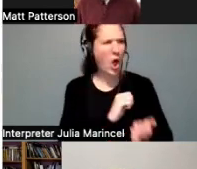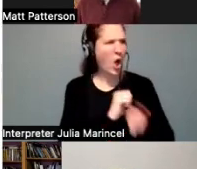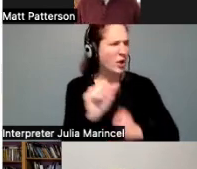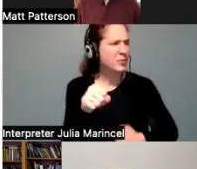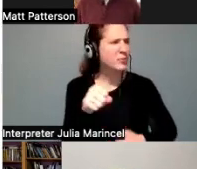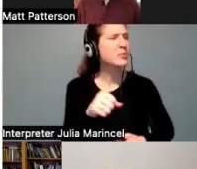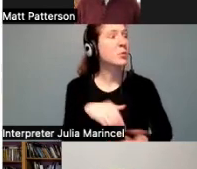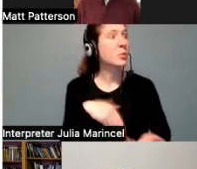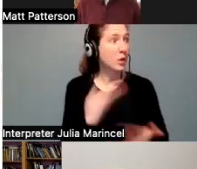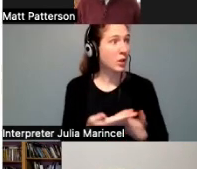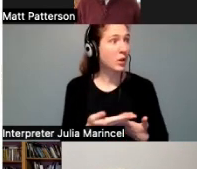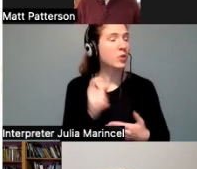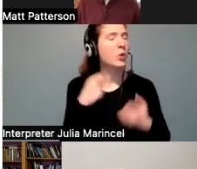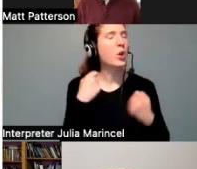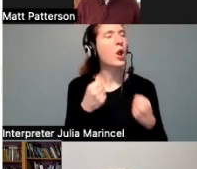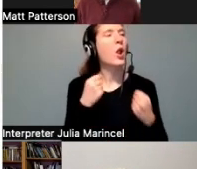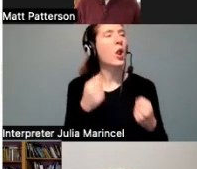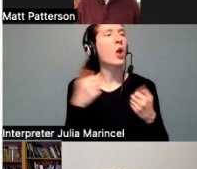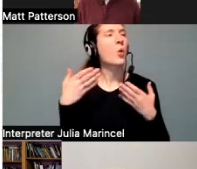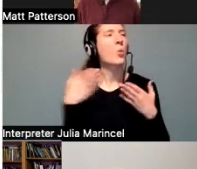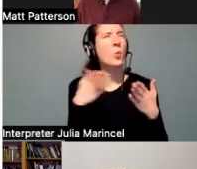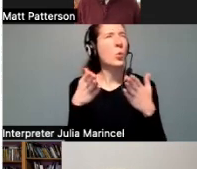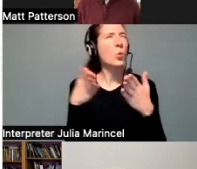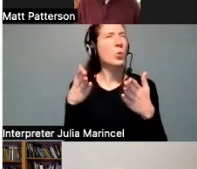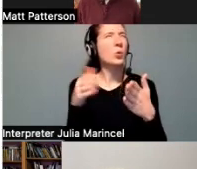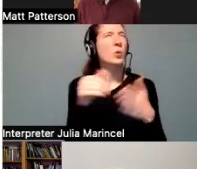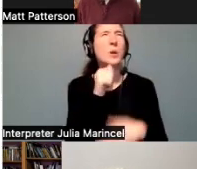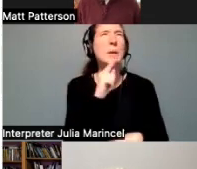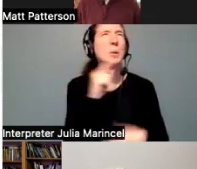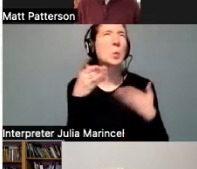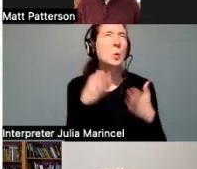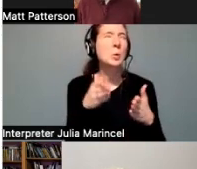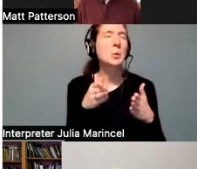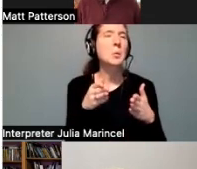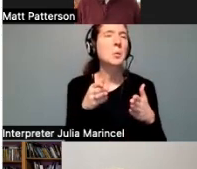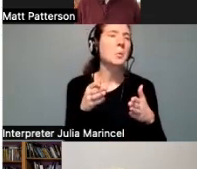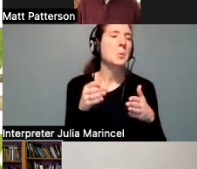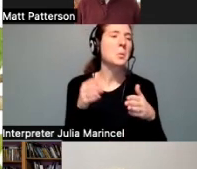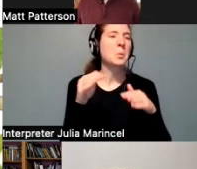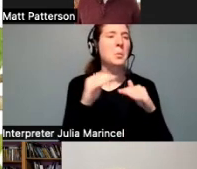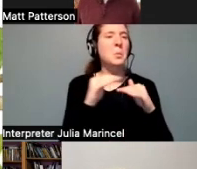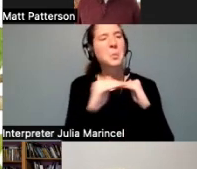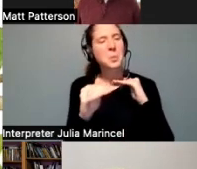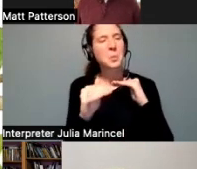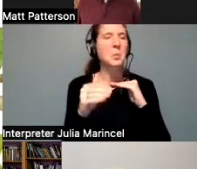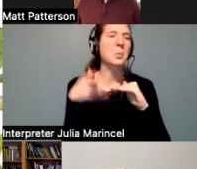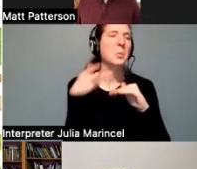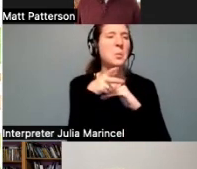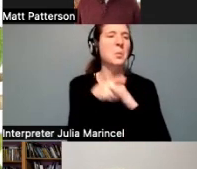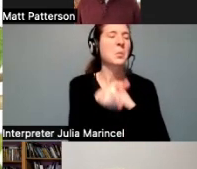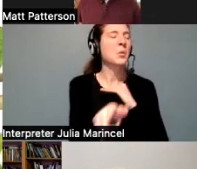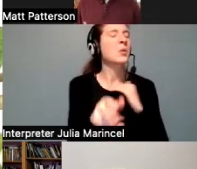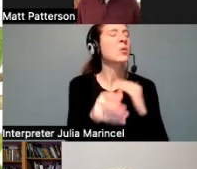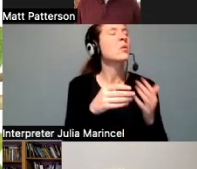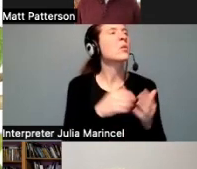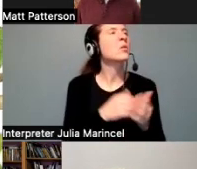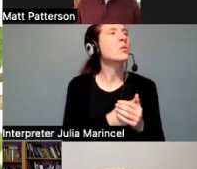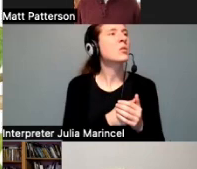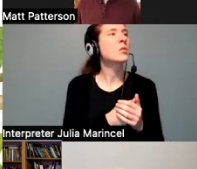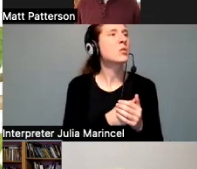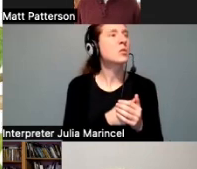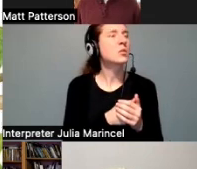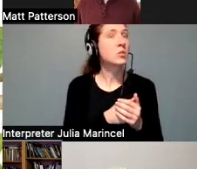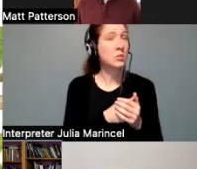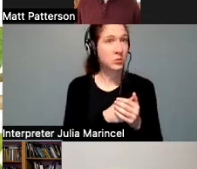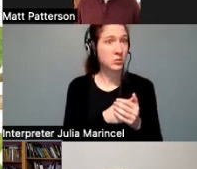them roads. They weren't roads; they were dirt tracks out in the middle of nowhere into the spiny forest. That took about 8 hours, and then from the Turtle Conservation Center,